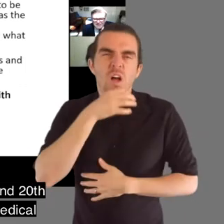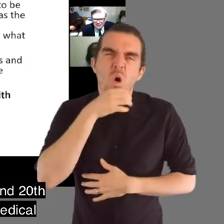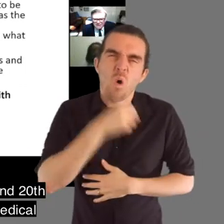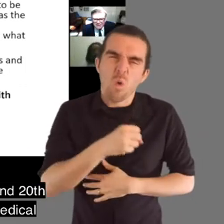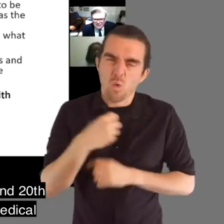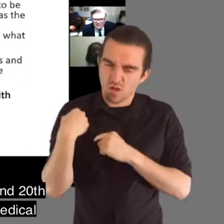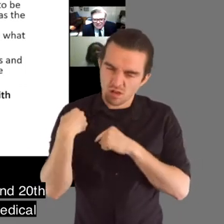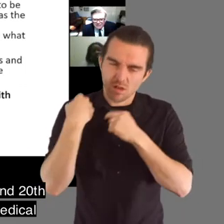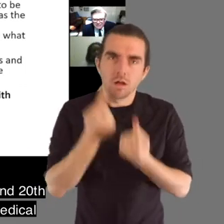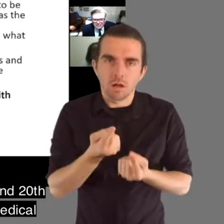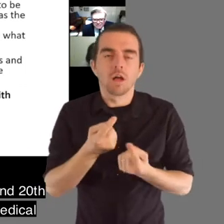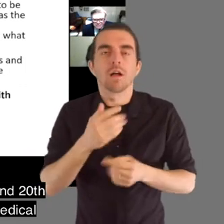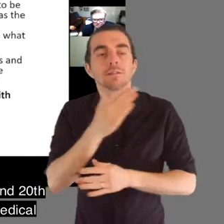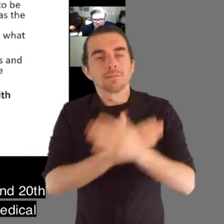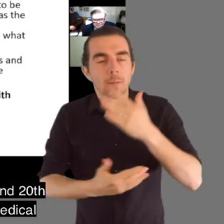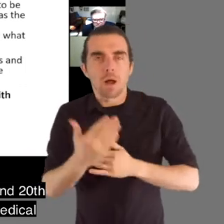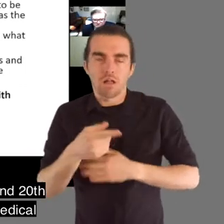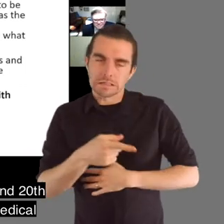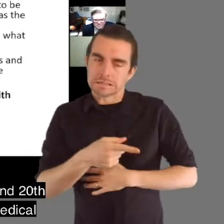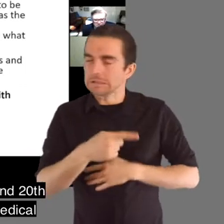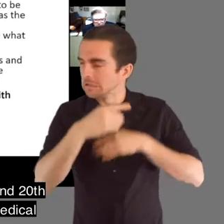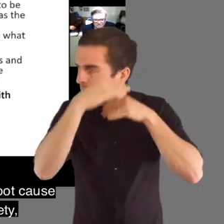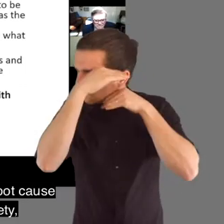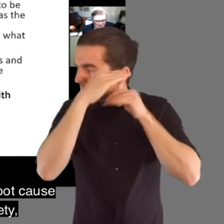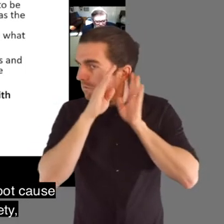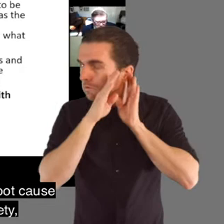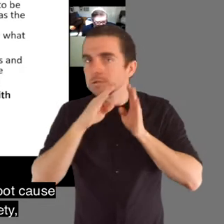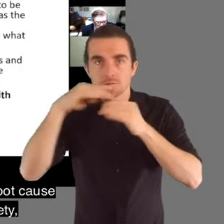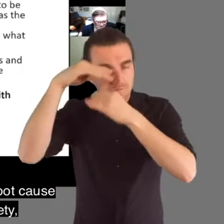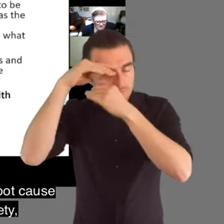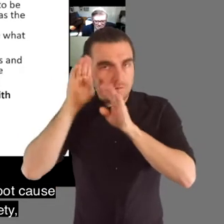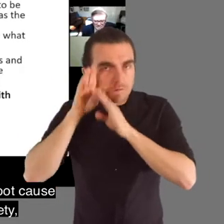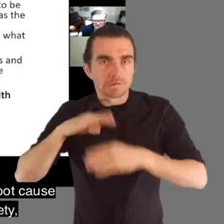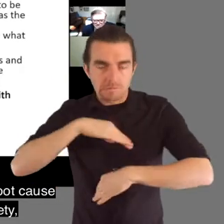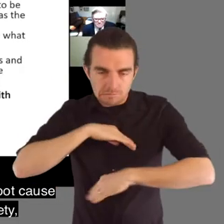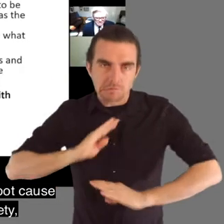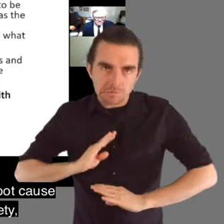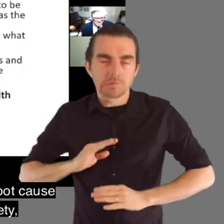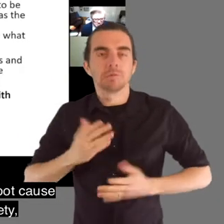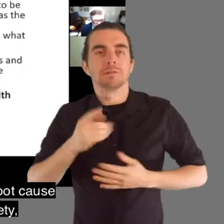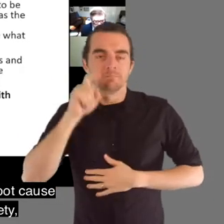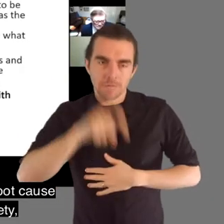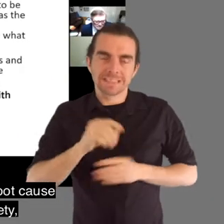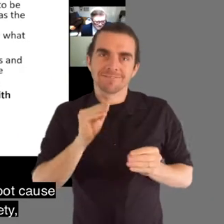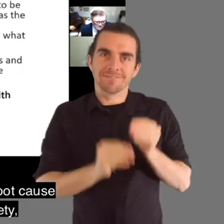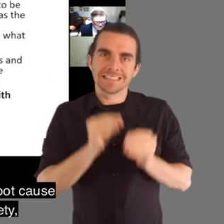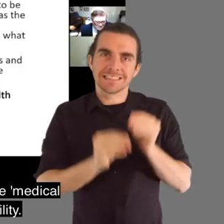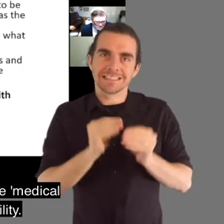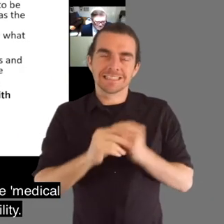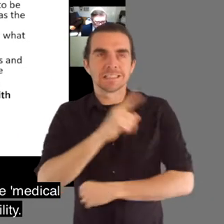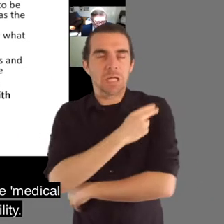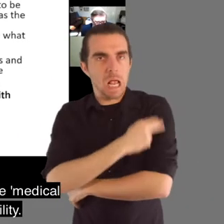19th and the 20th century, a disabled person's medical condition was thought to be the root cause of their exclusion from